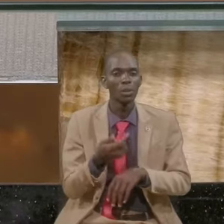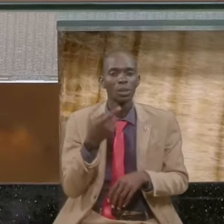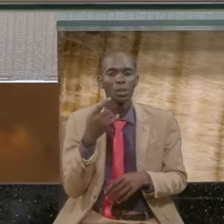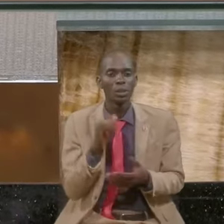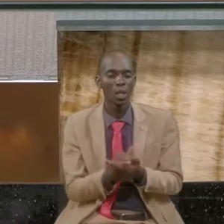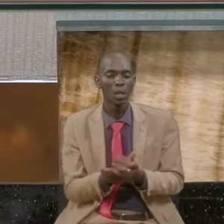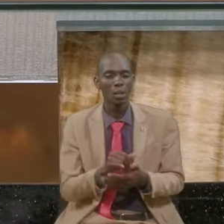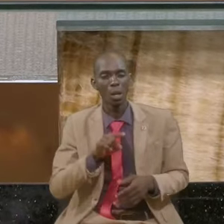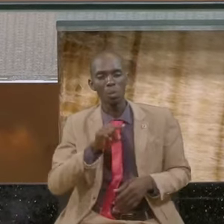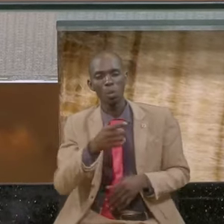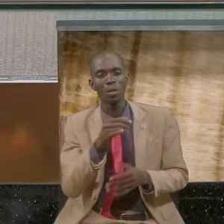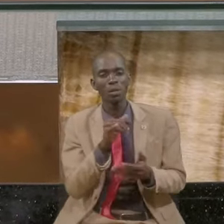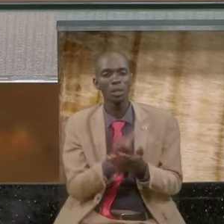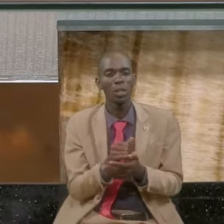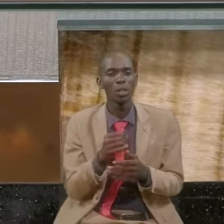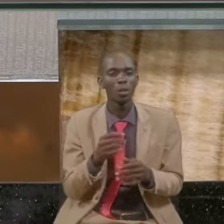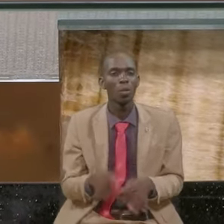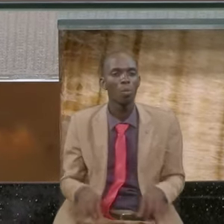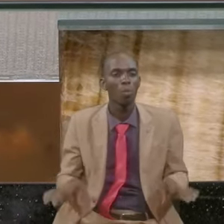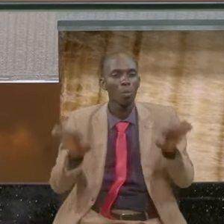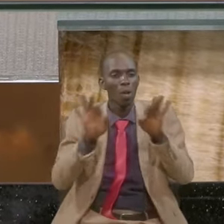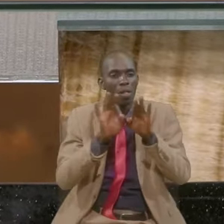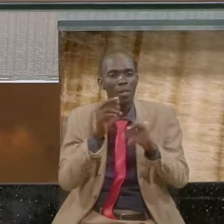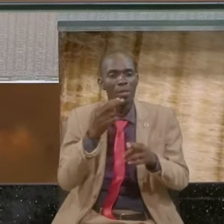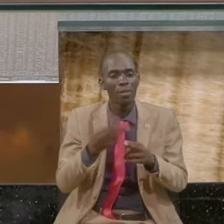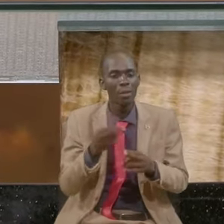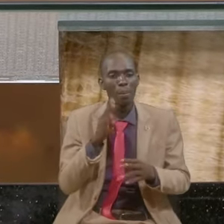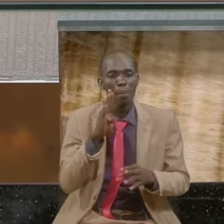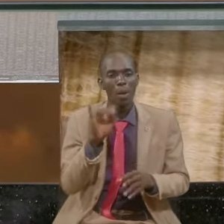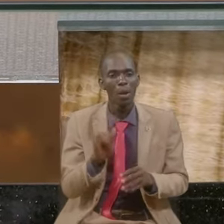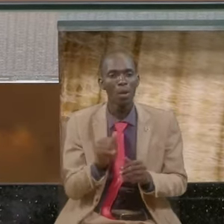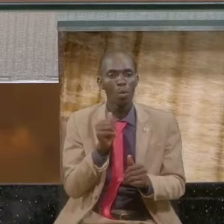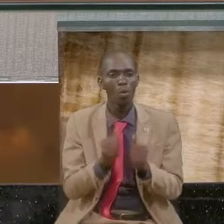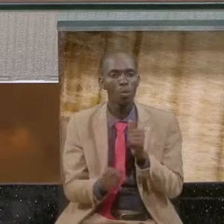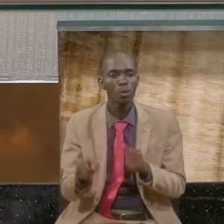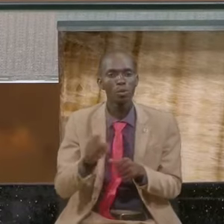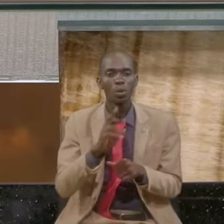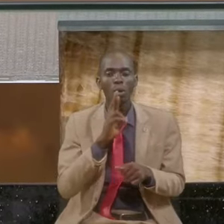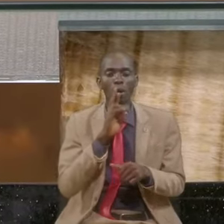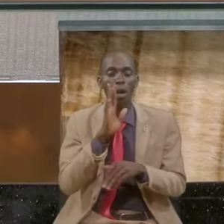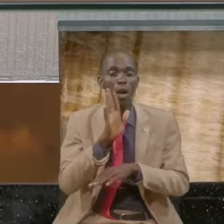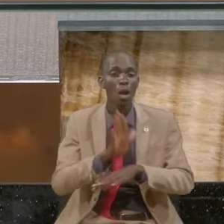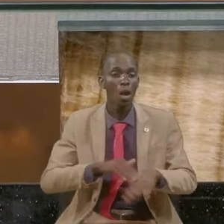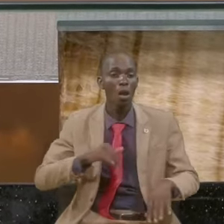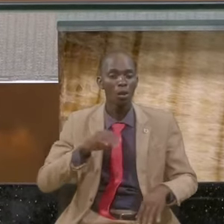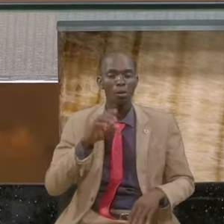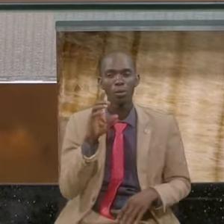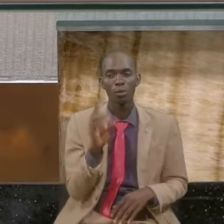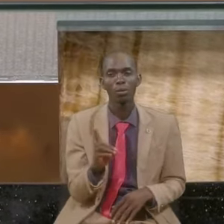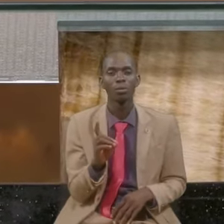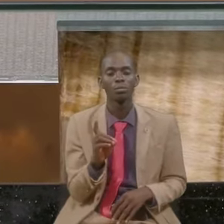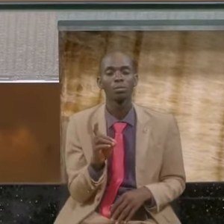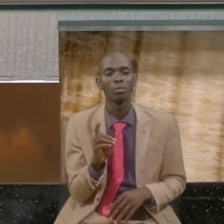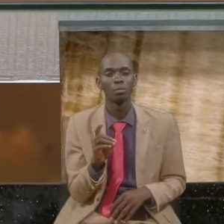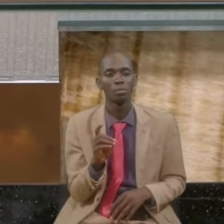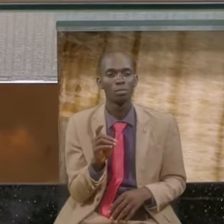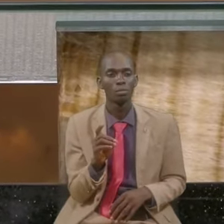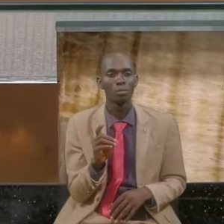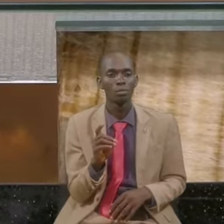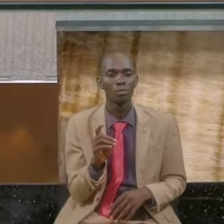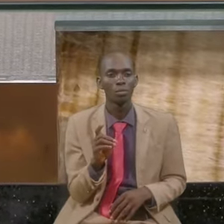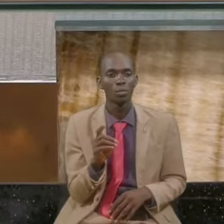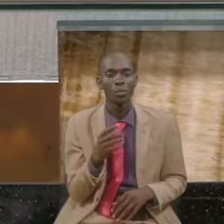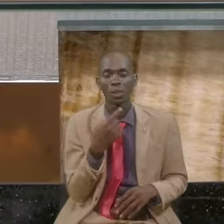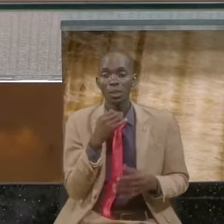name by the which ye are called? They blaspheme the name of the Lord. They say,